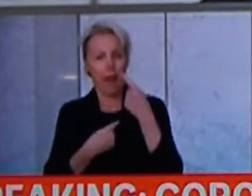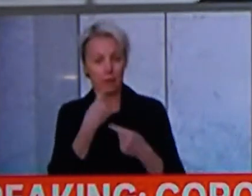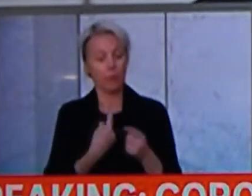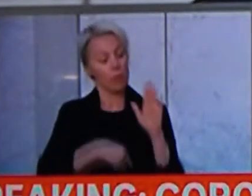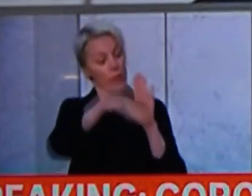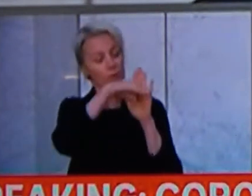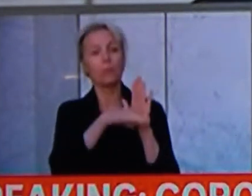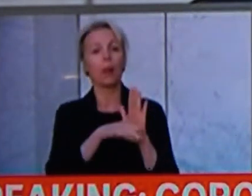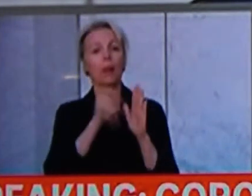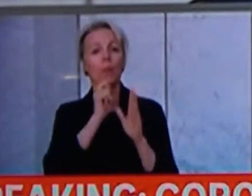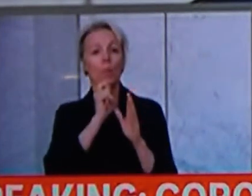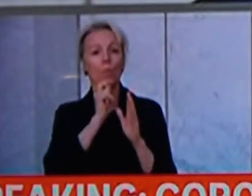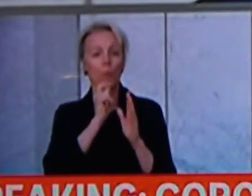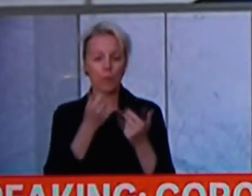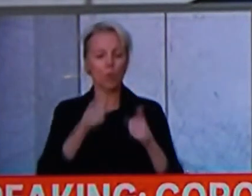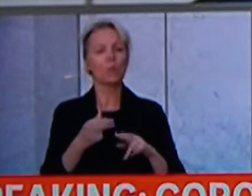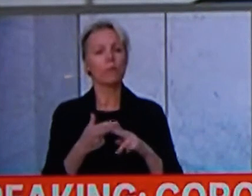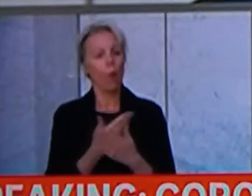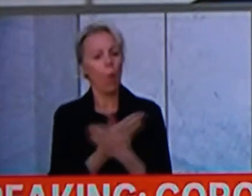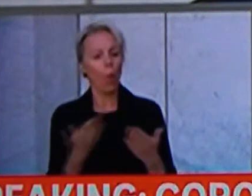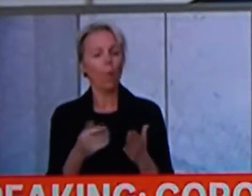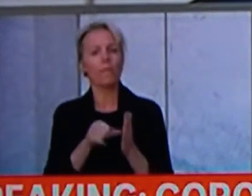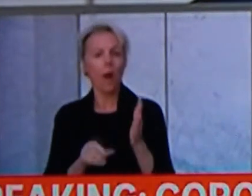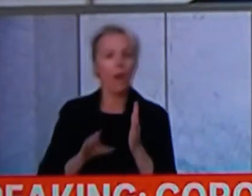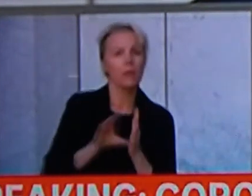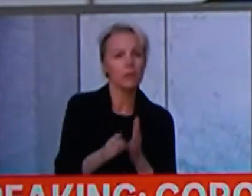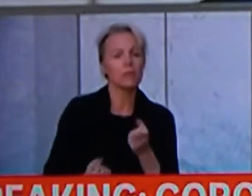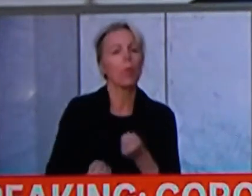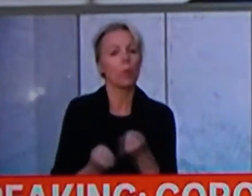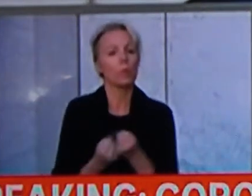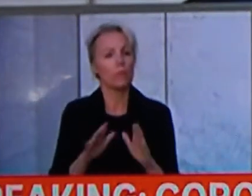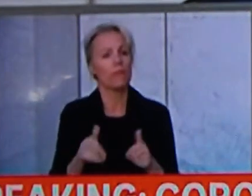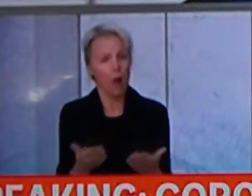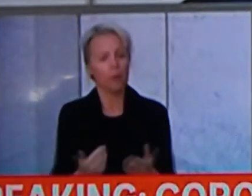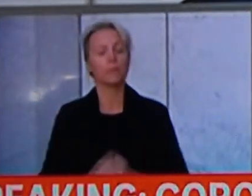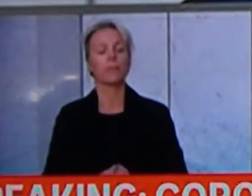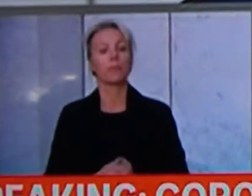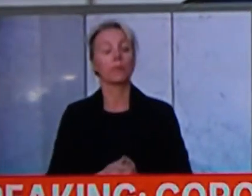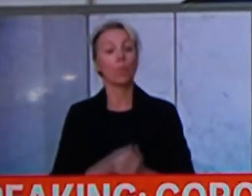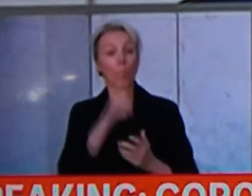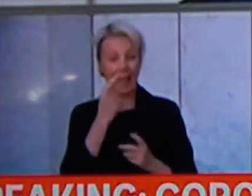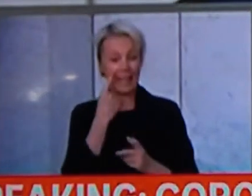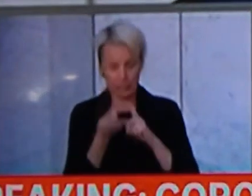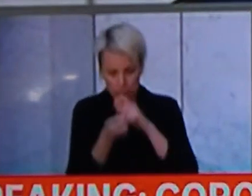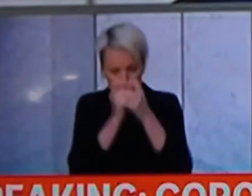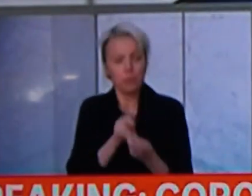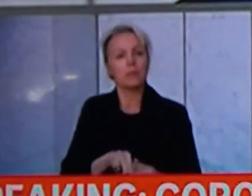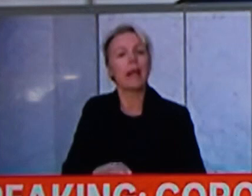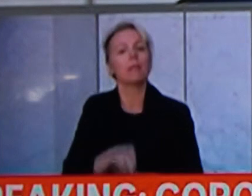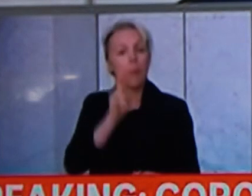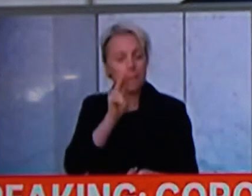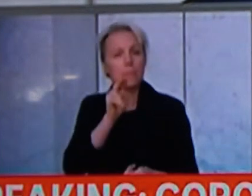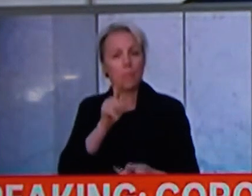principles are being applied to all of the measures. You'll see them in the measures we've announced today. They scale up from things we've already announced. They're